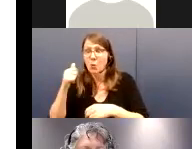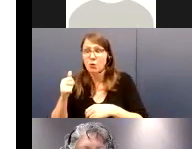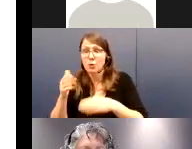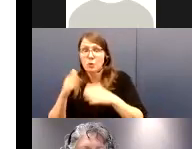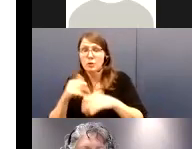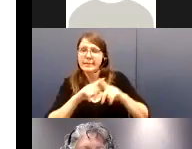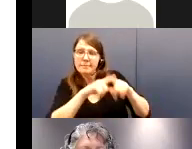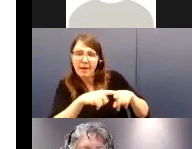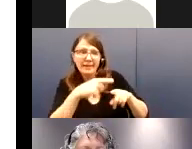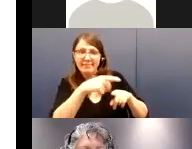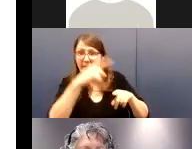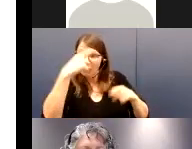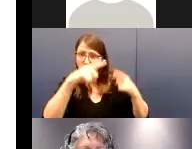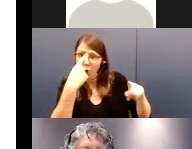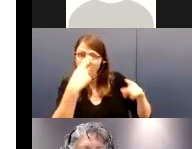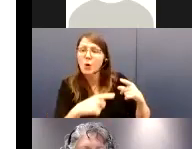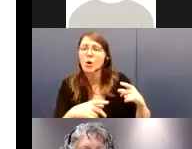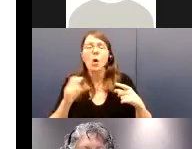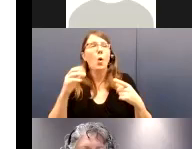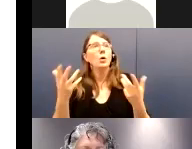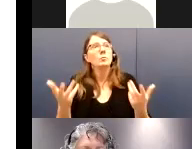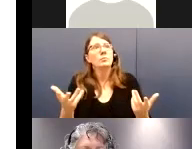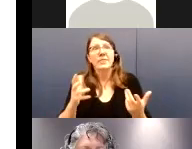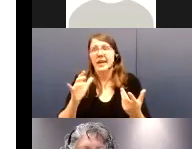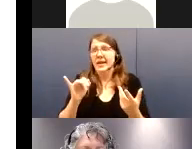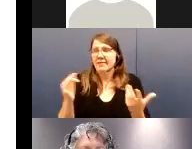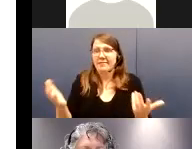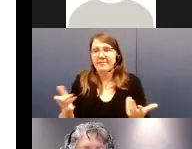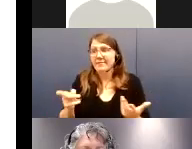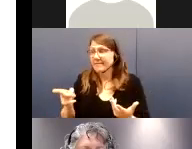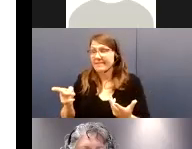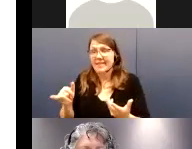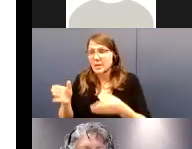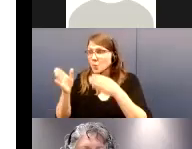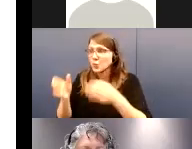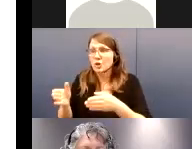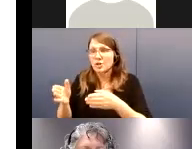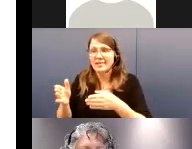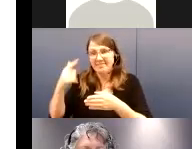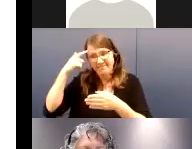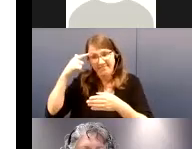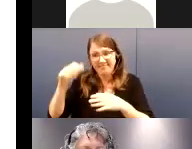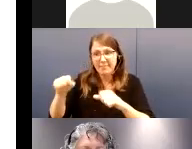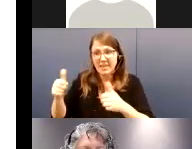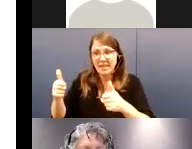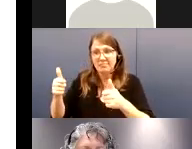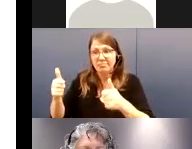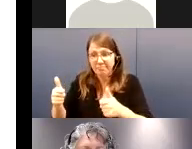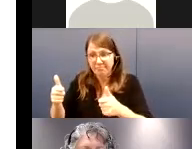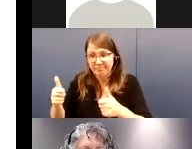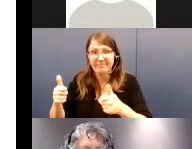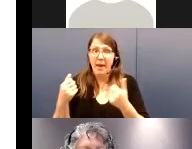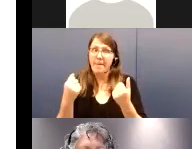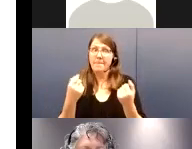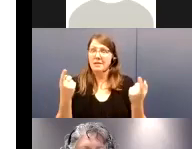there's a capacity issue. There's lots of cases where there is suspected abuse. There are also a lot of cases where